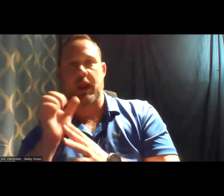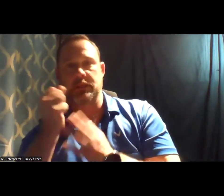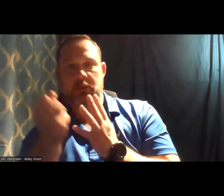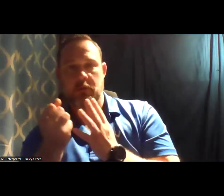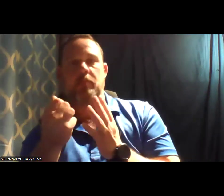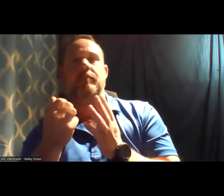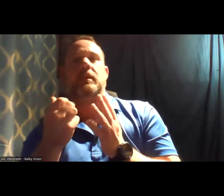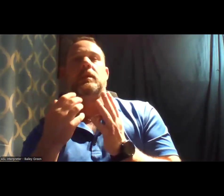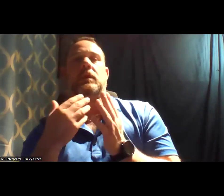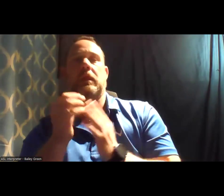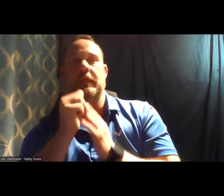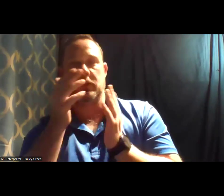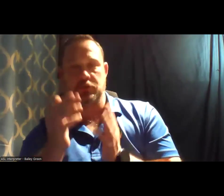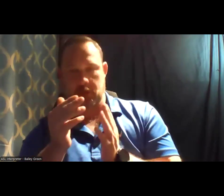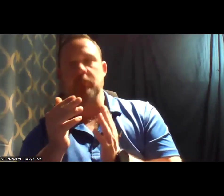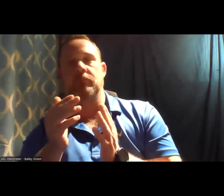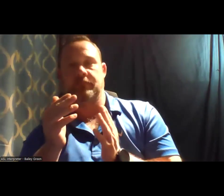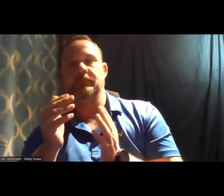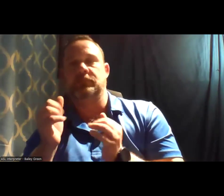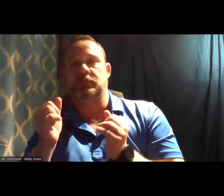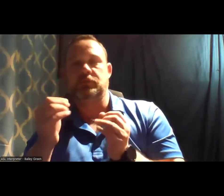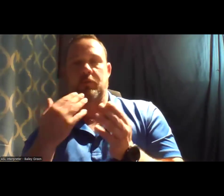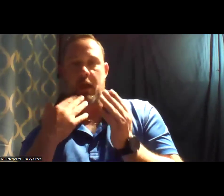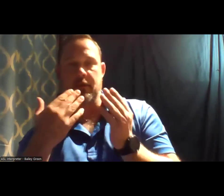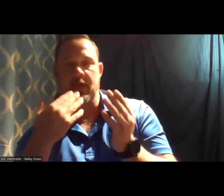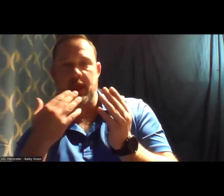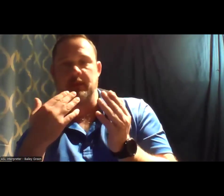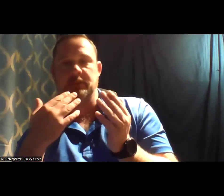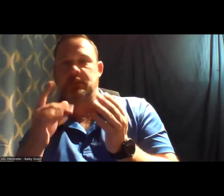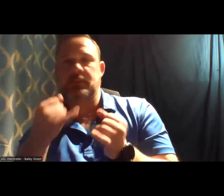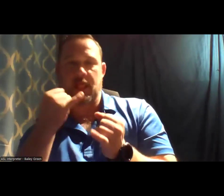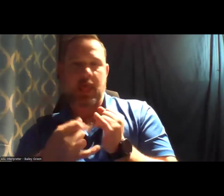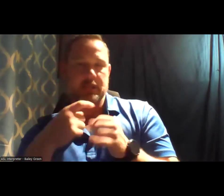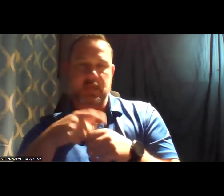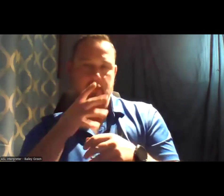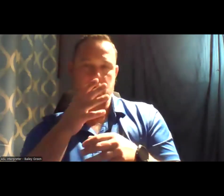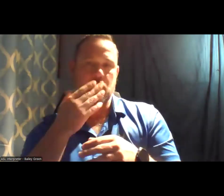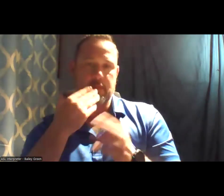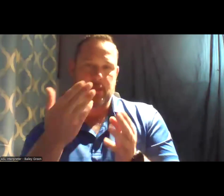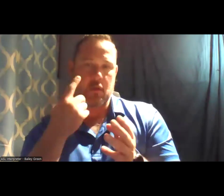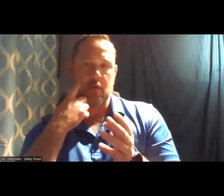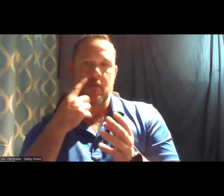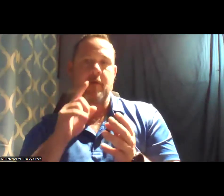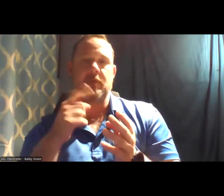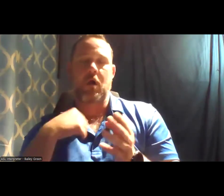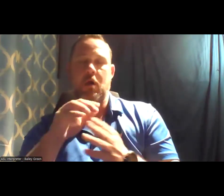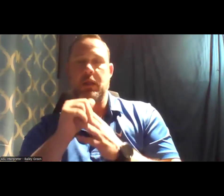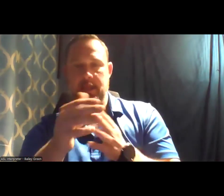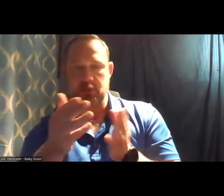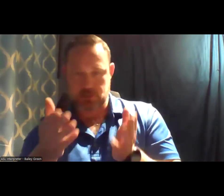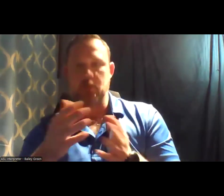subcommittee leadership. So my thanks. This isn't the last time you will be thanked for our leadership,